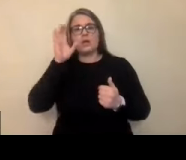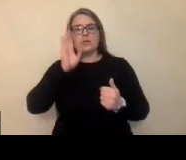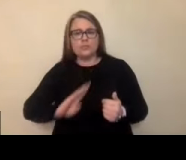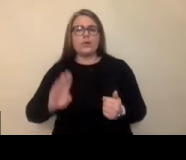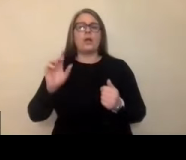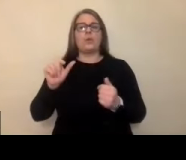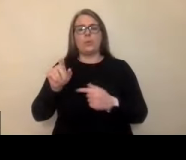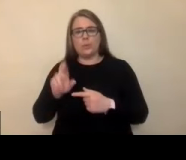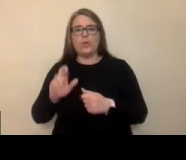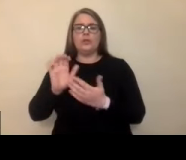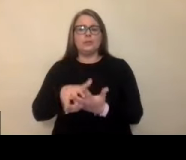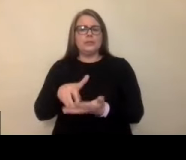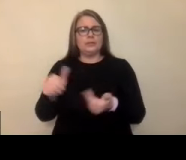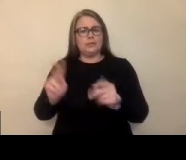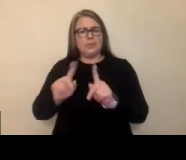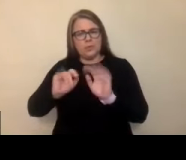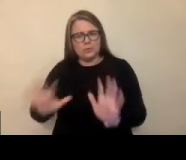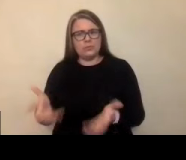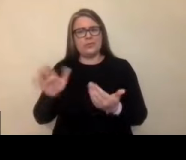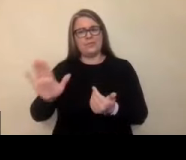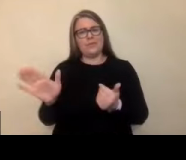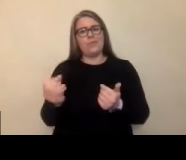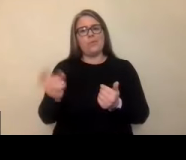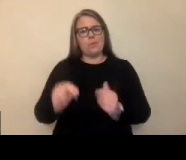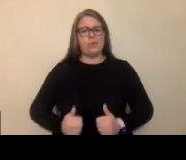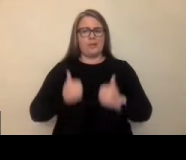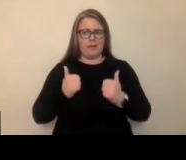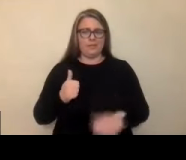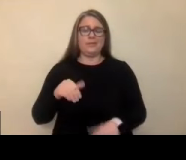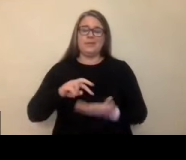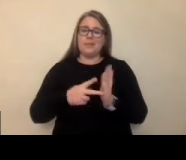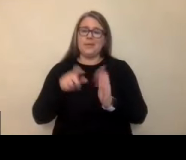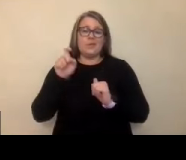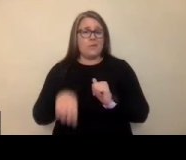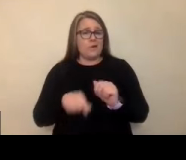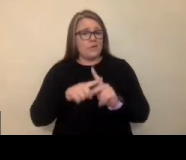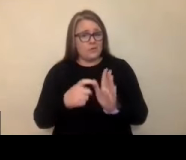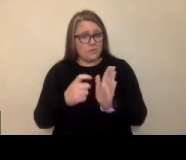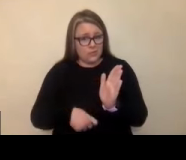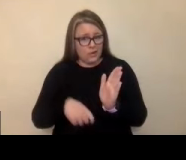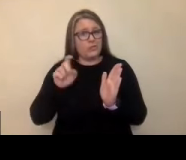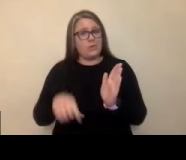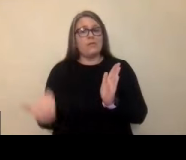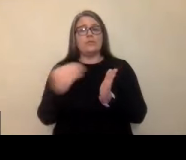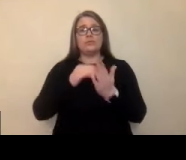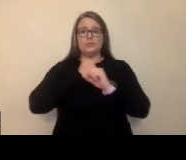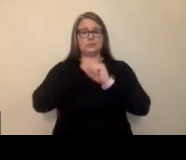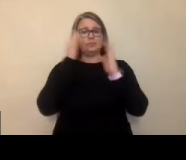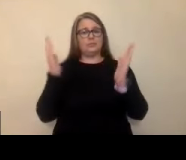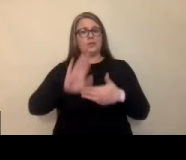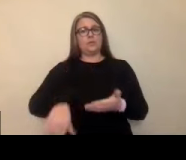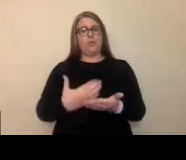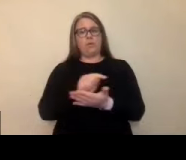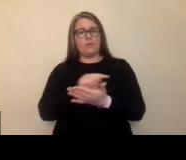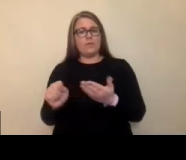those systems look like? And so we're going back to the drawing board and reimagining all of these systems, not taking for granted our investment in any of them, and beginning by kind